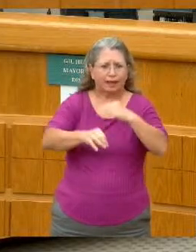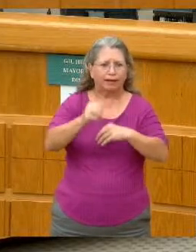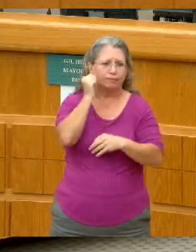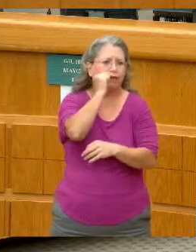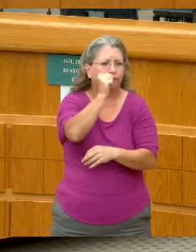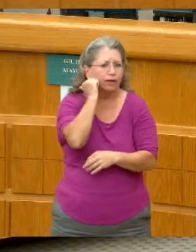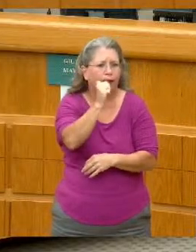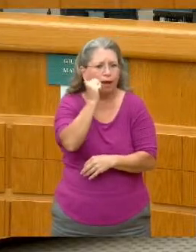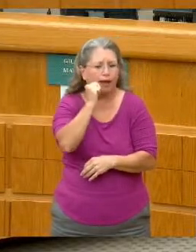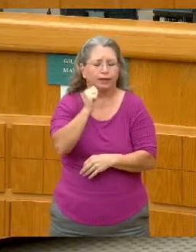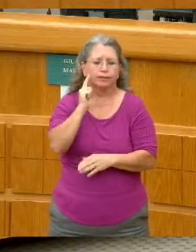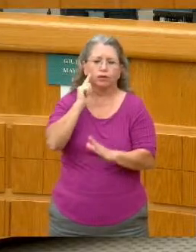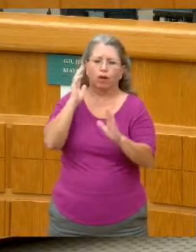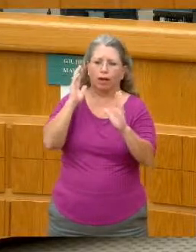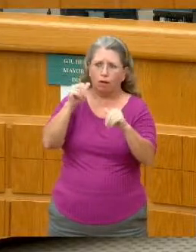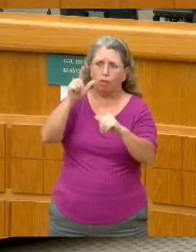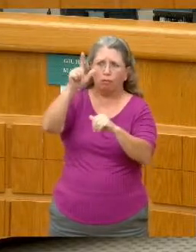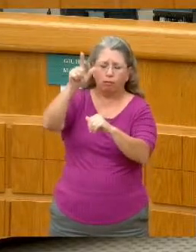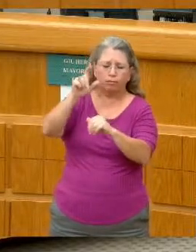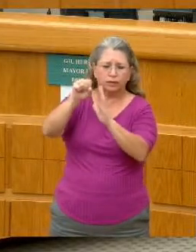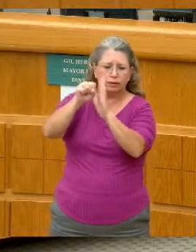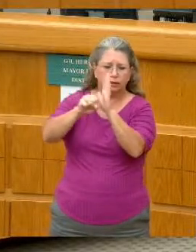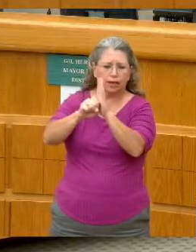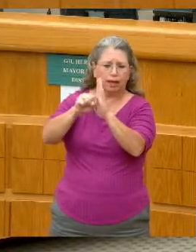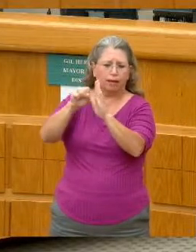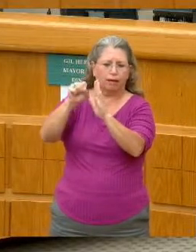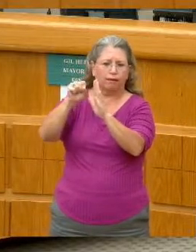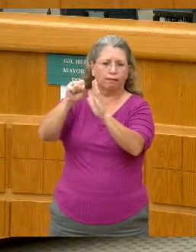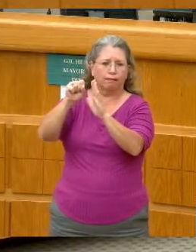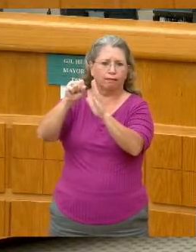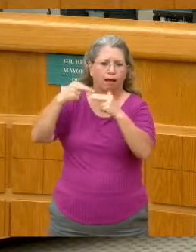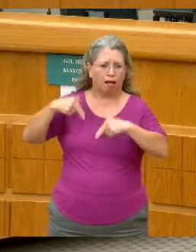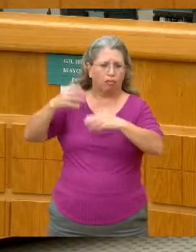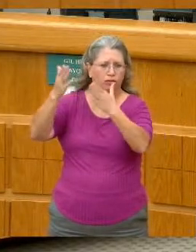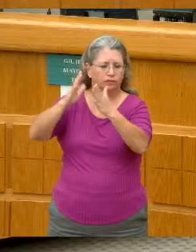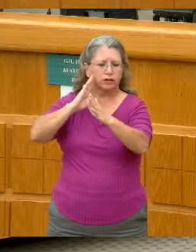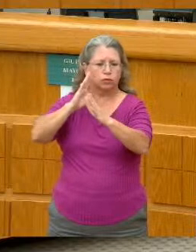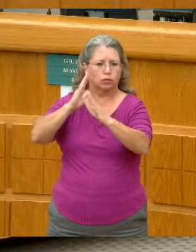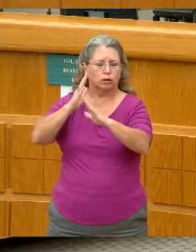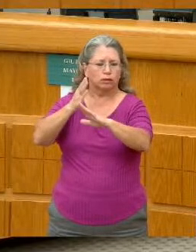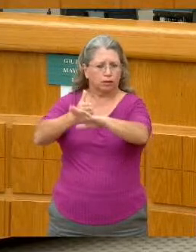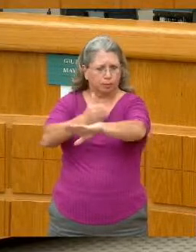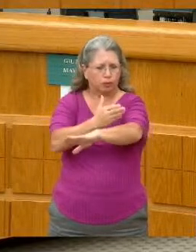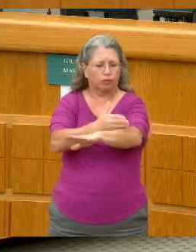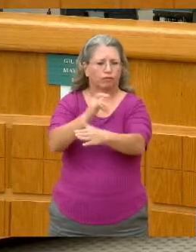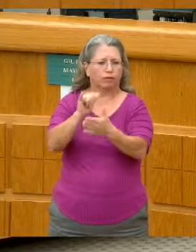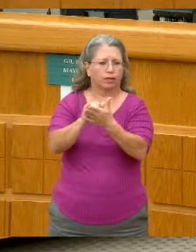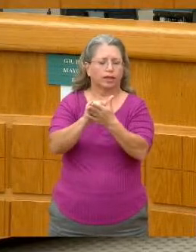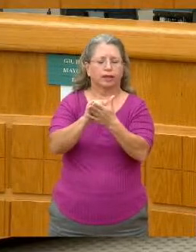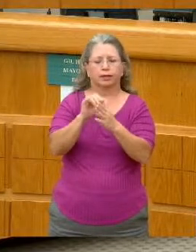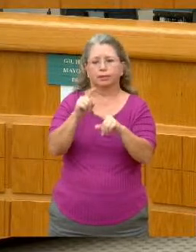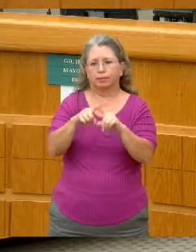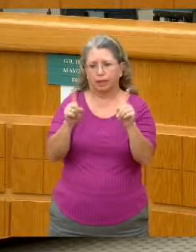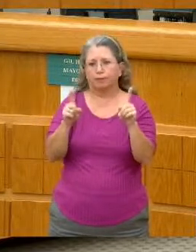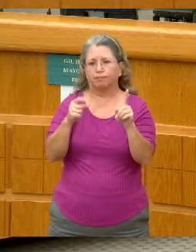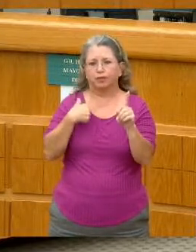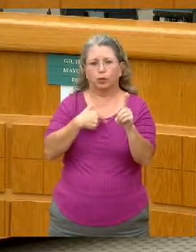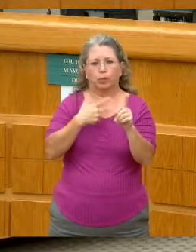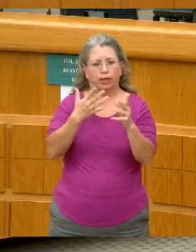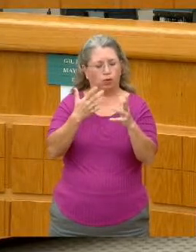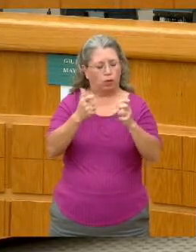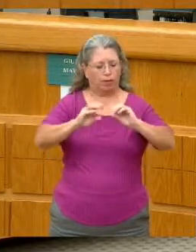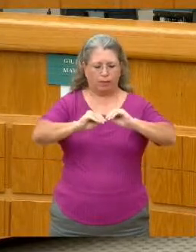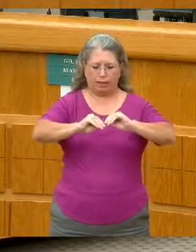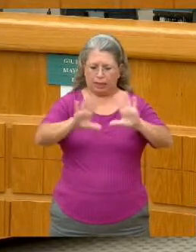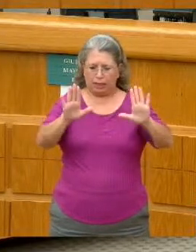making progress on that. Hopefully we won't have many more, if any, data dumps, but we want to be as transparent as we